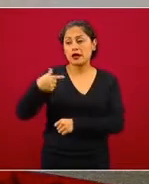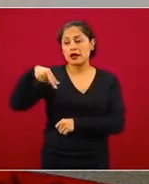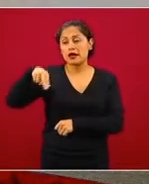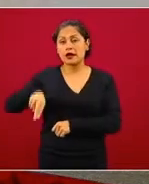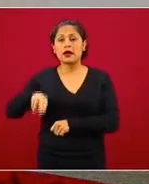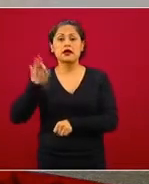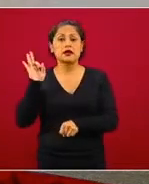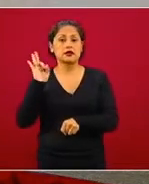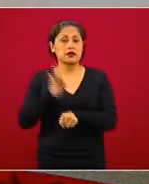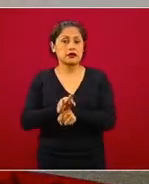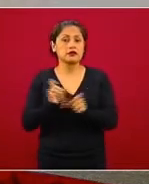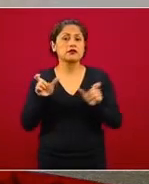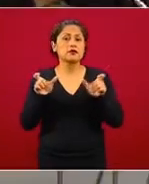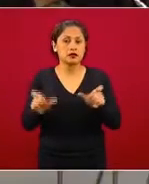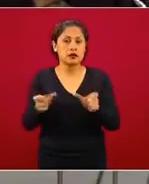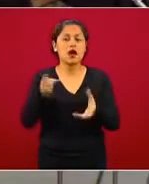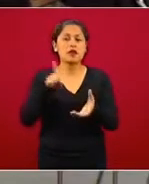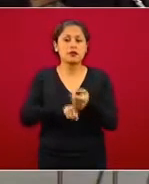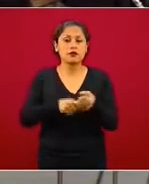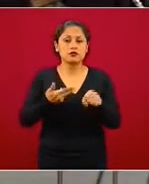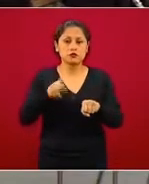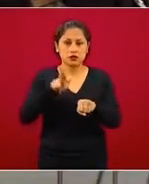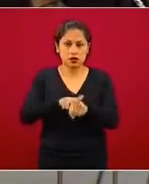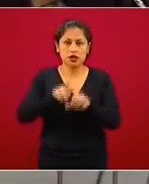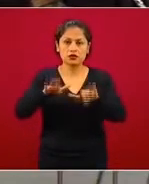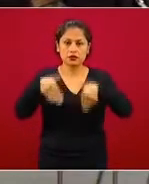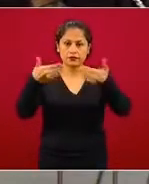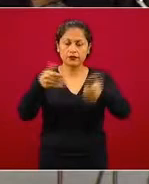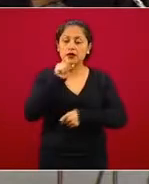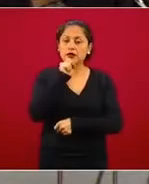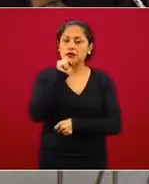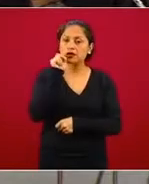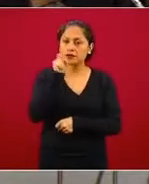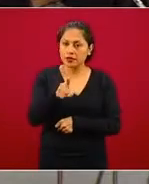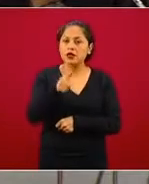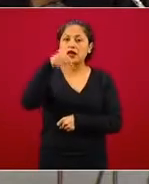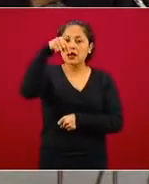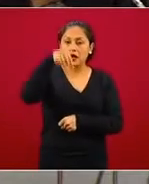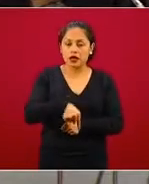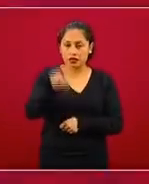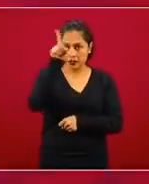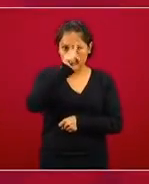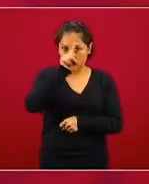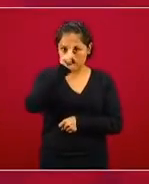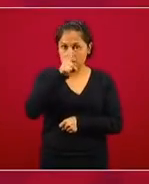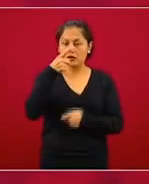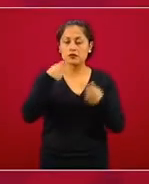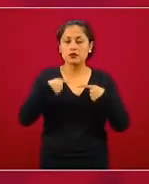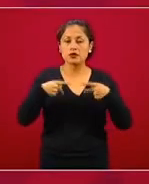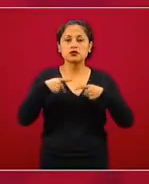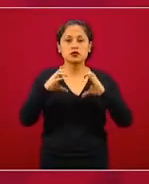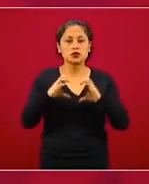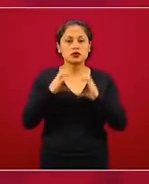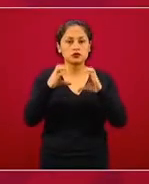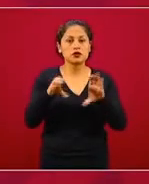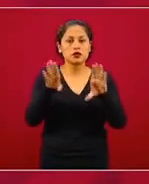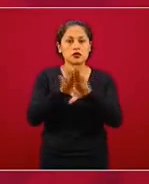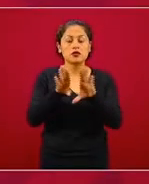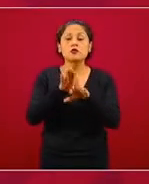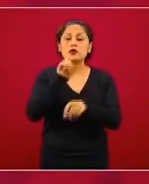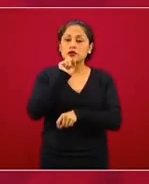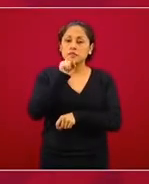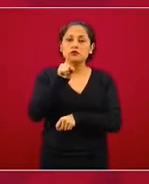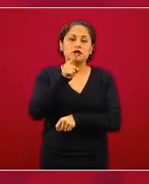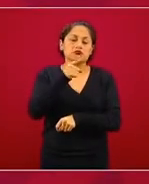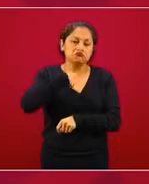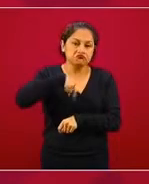from the seguridad en very torno a los start, we have hospitales, y luego condemned assaults recomendaciones on para la healthcare seguridad professionals de las personas, against y anyone, but apreciamos que hubo particularly un in this gesto o